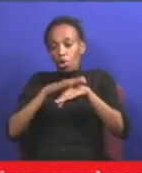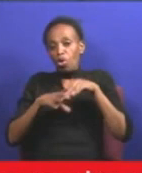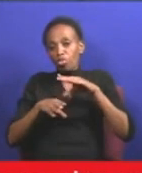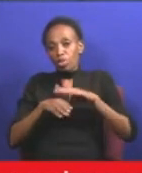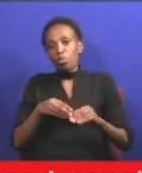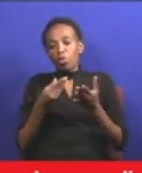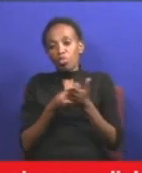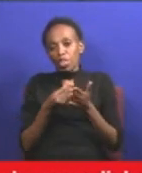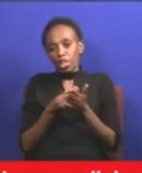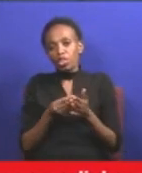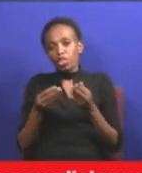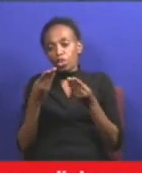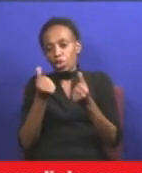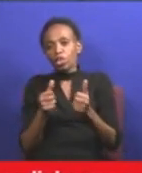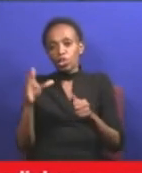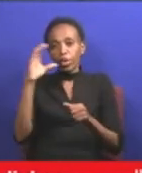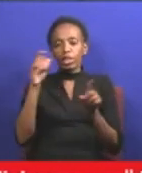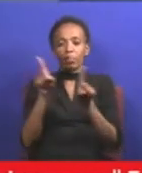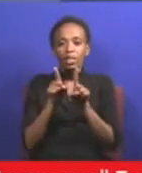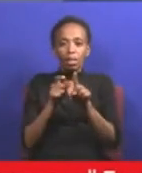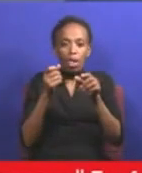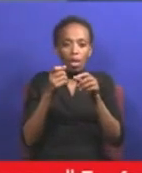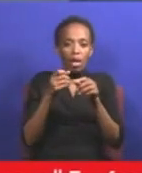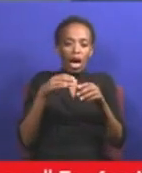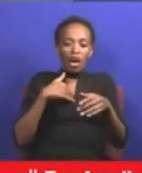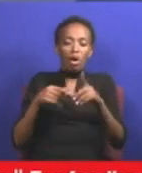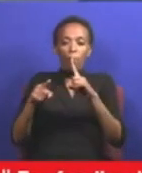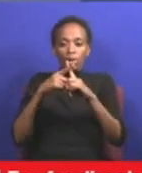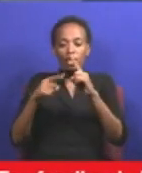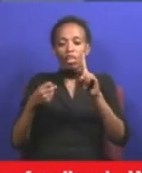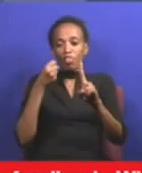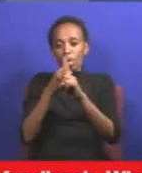financial solutions to customers, as well as create a positive impact on the community.